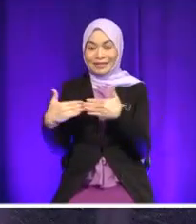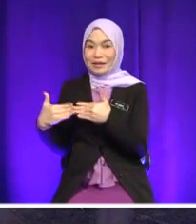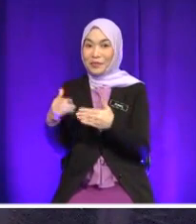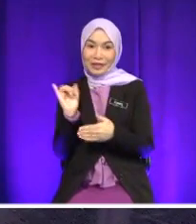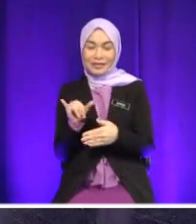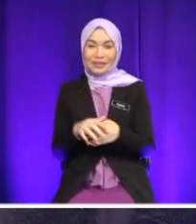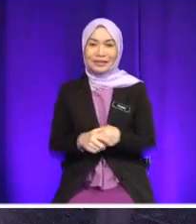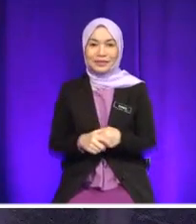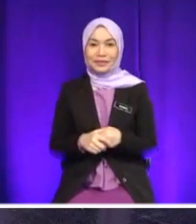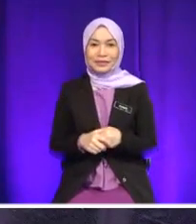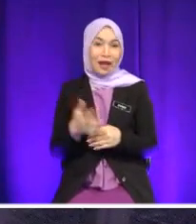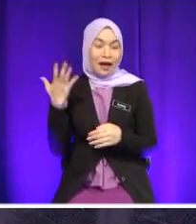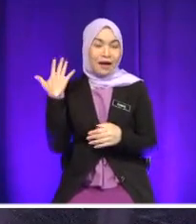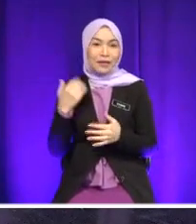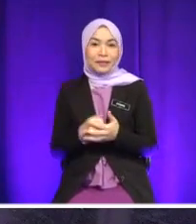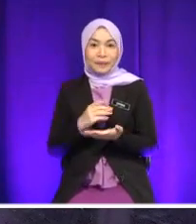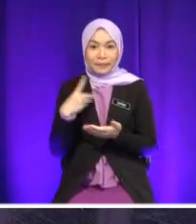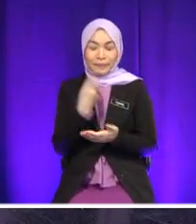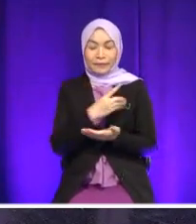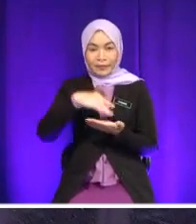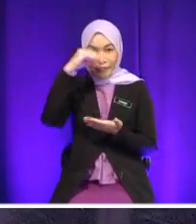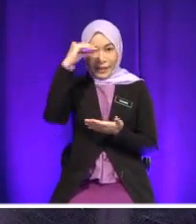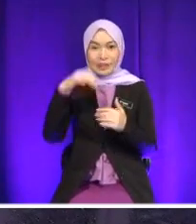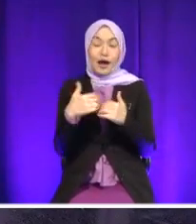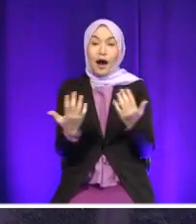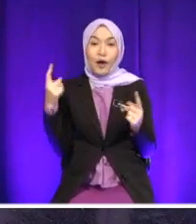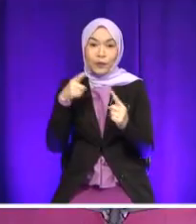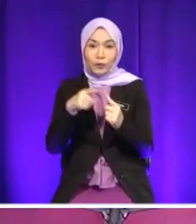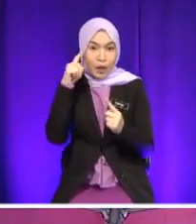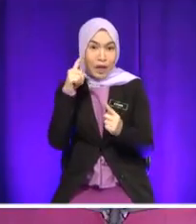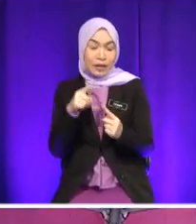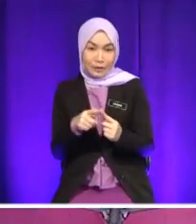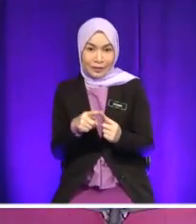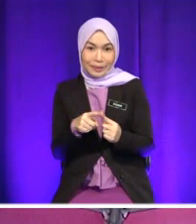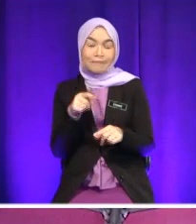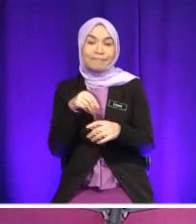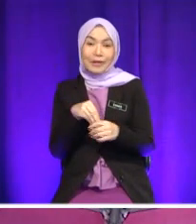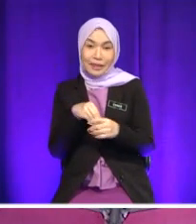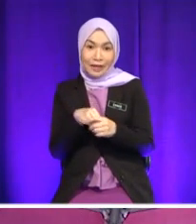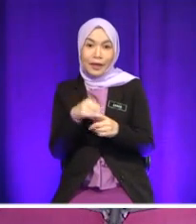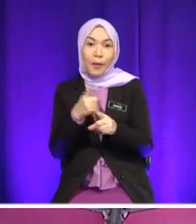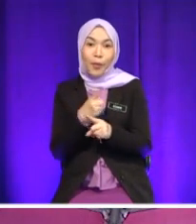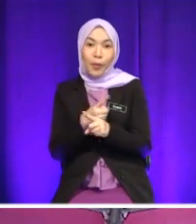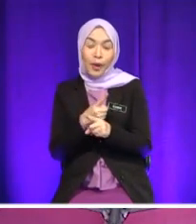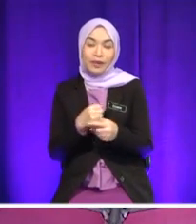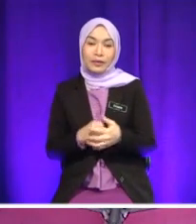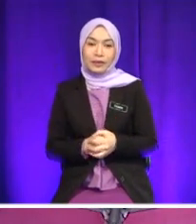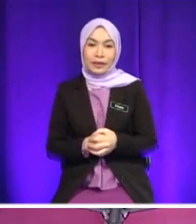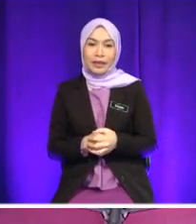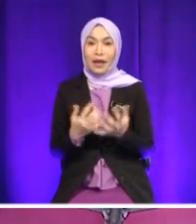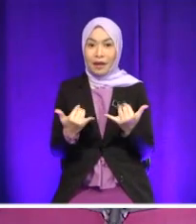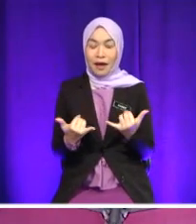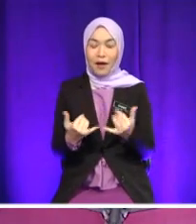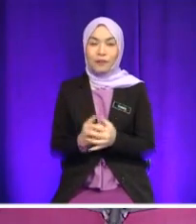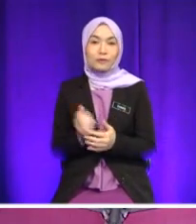Okay, right. so just now we learned how to agree or disagree with your friends in a proper way, in a polite way. Okay, now let's do